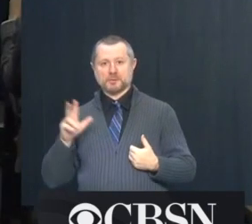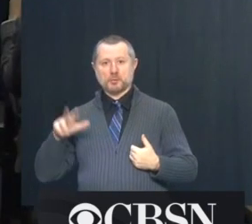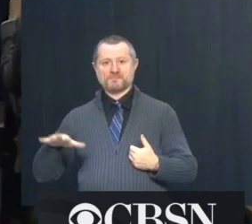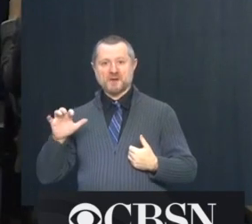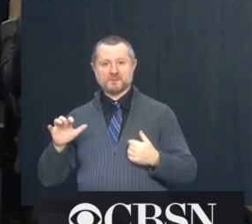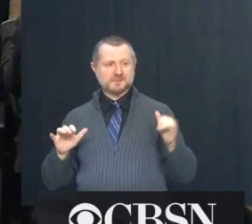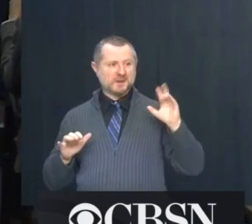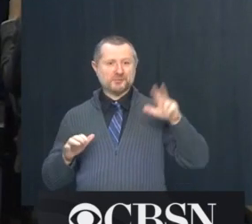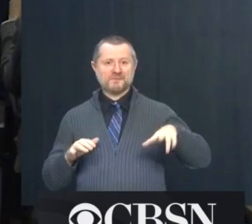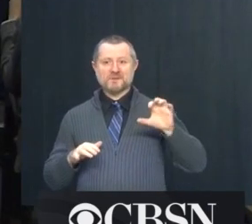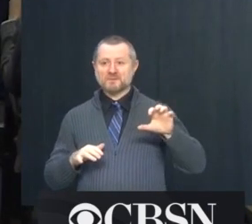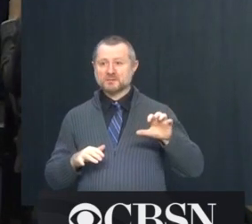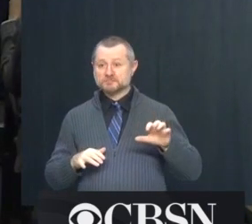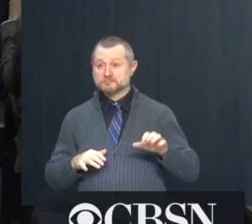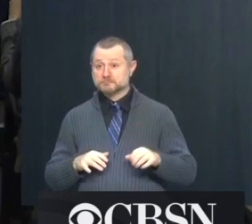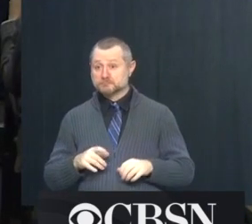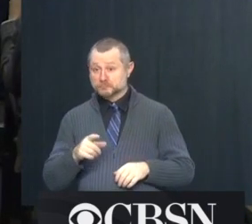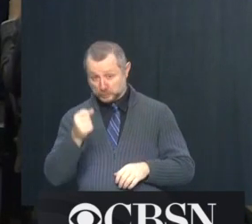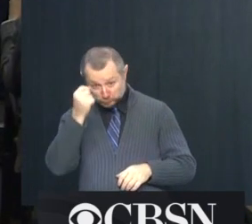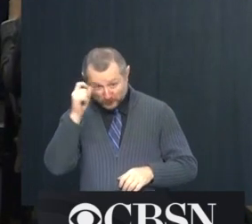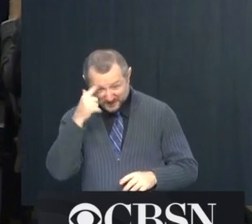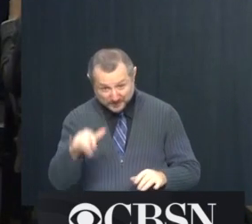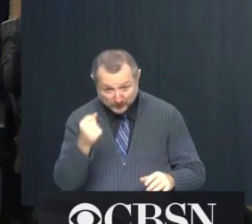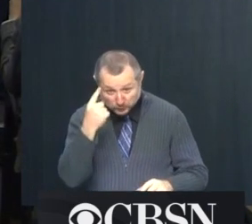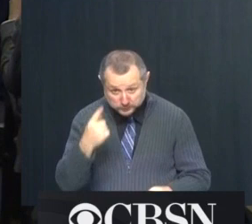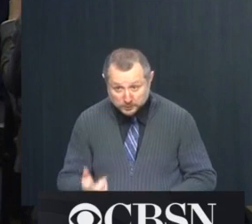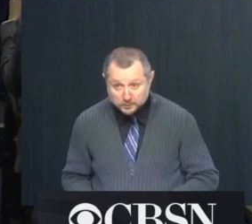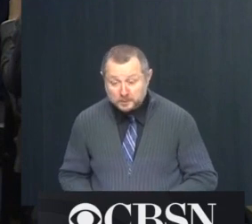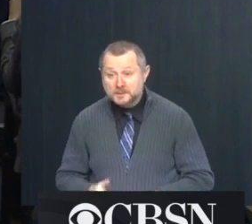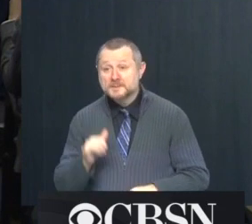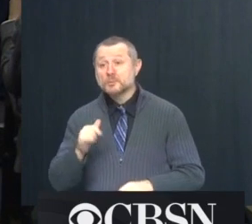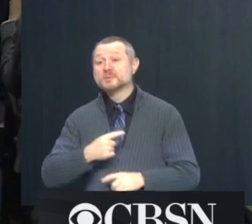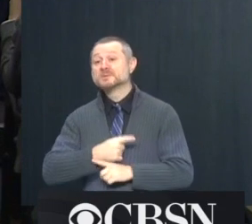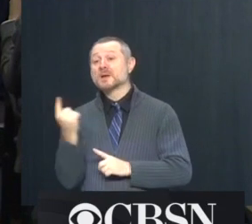you get that? The day Elmhurst